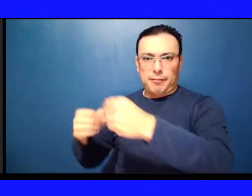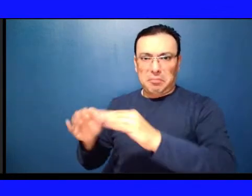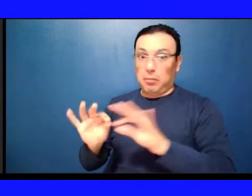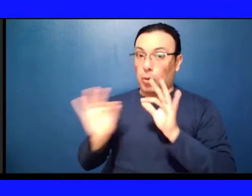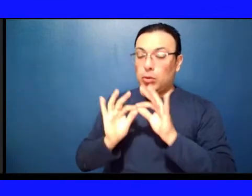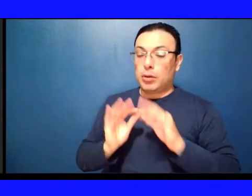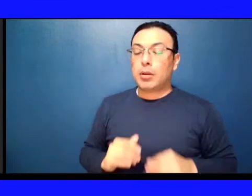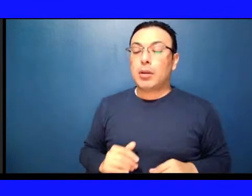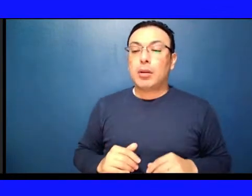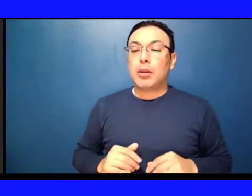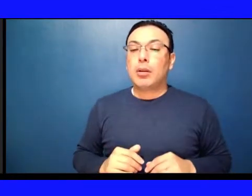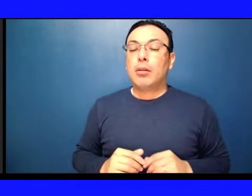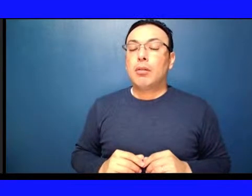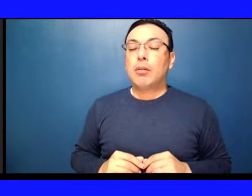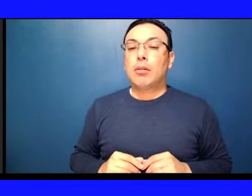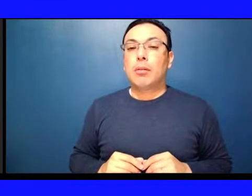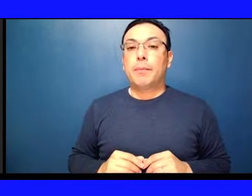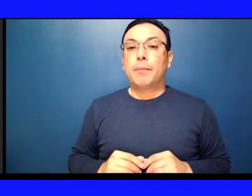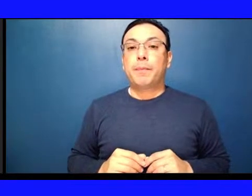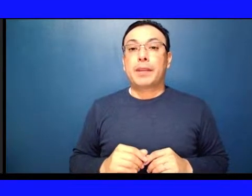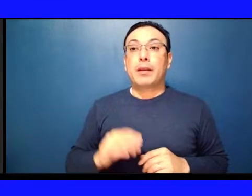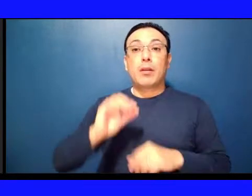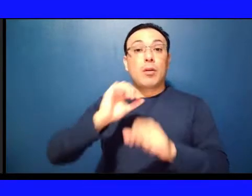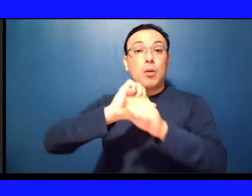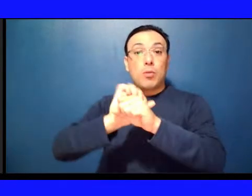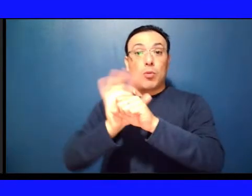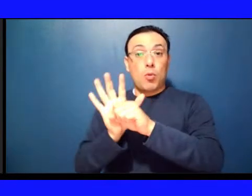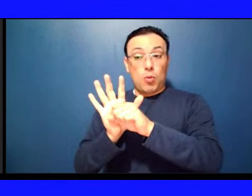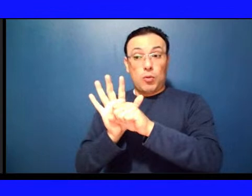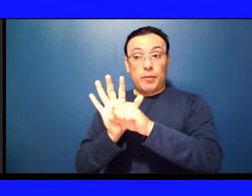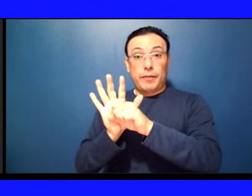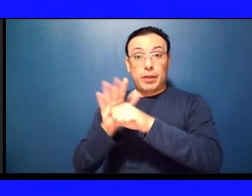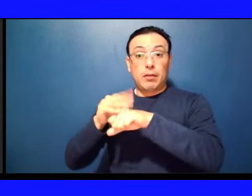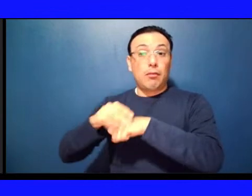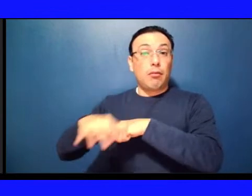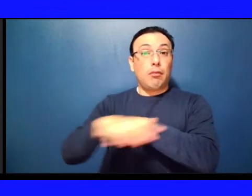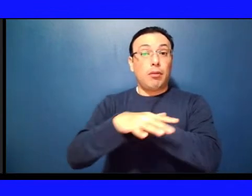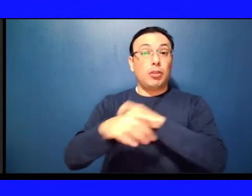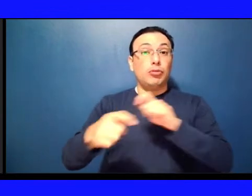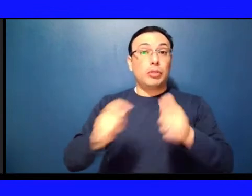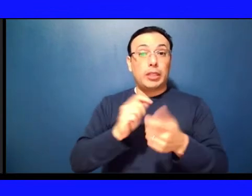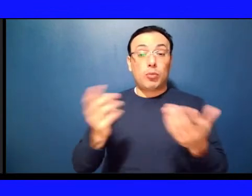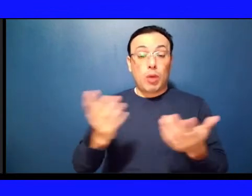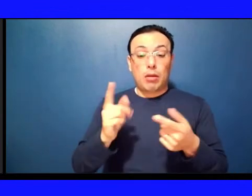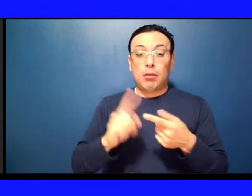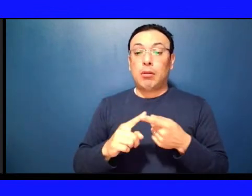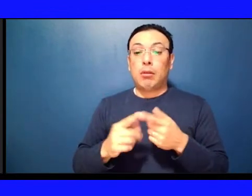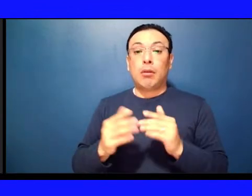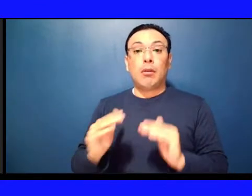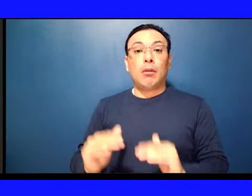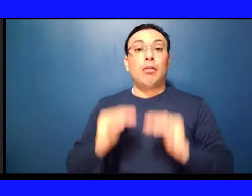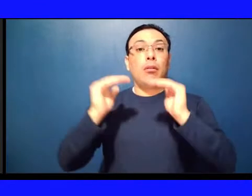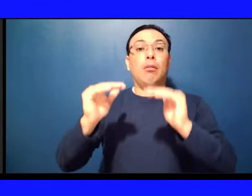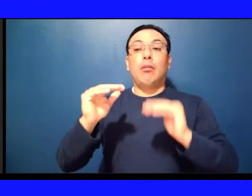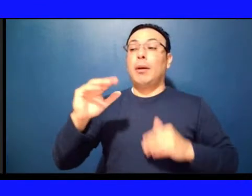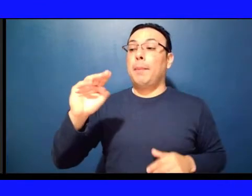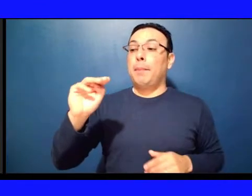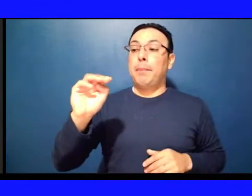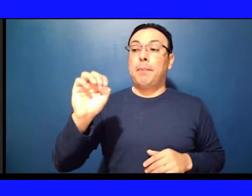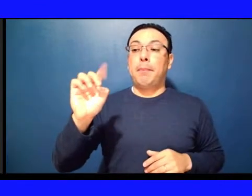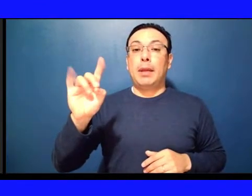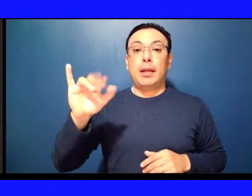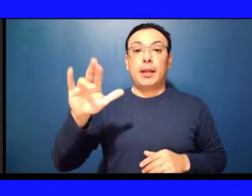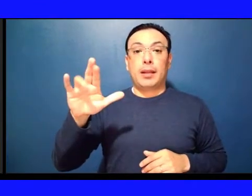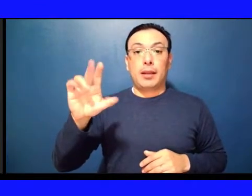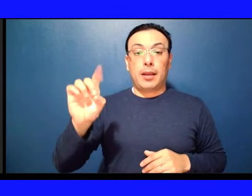of the patients we're seeing on the inpatient side is remaining elevated, and so the reimbursement there is higher and might justify a higher